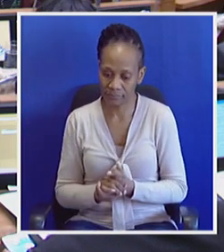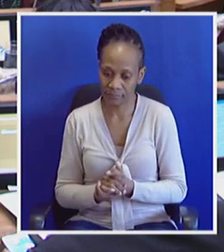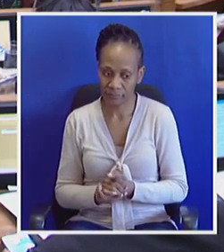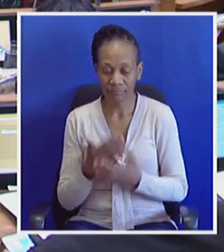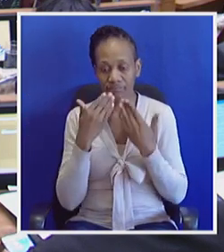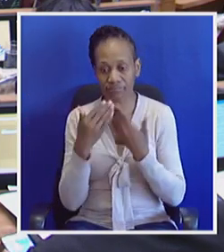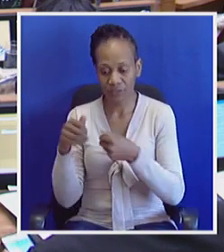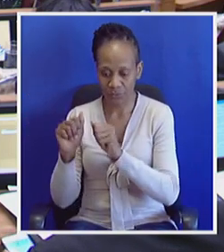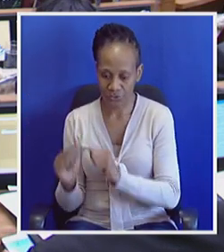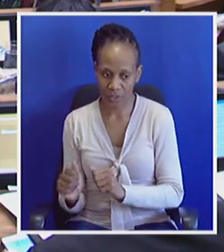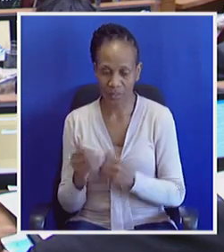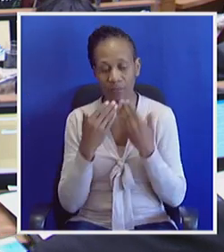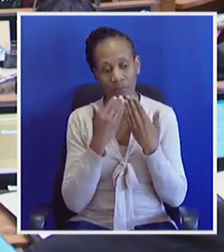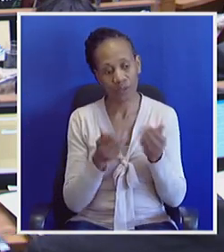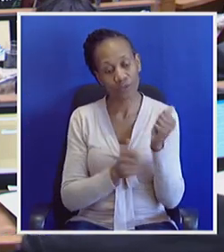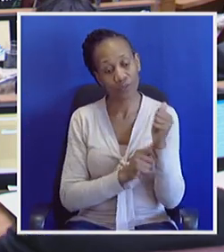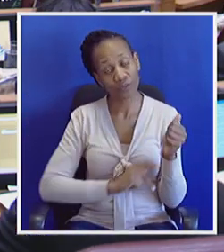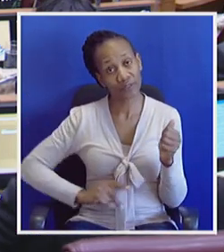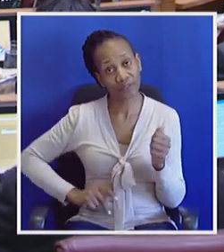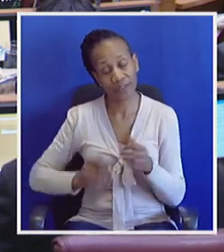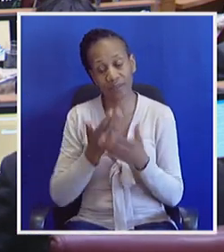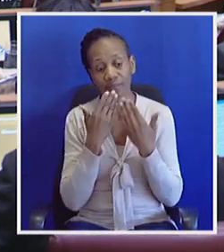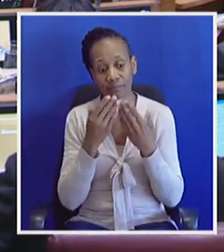Deputy Chairperson, for the feedback.